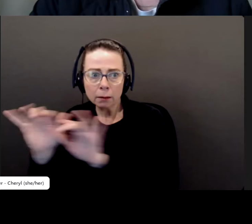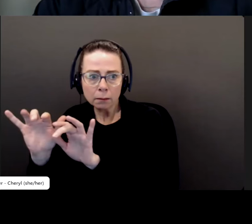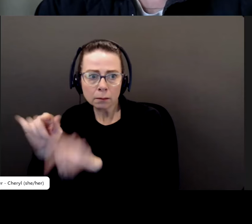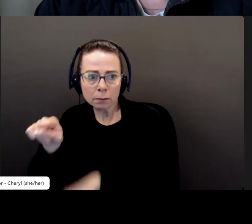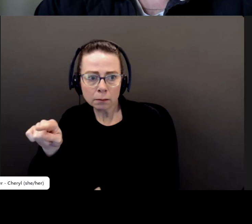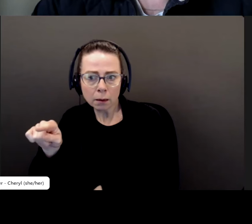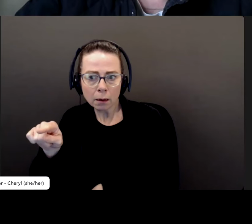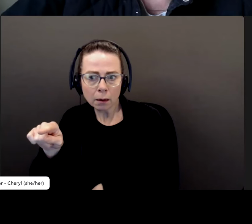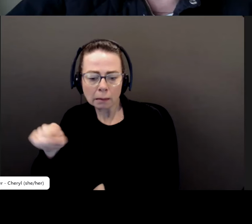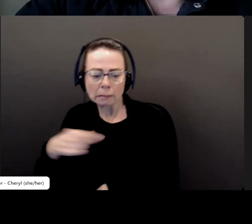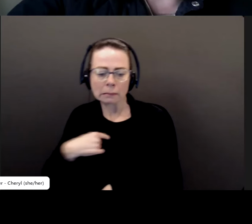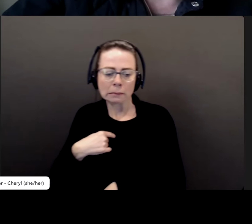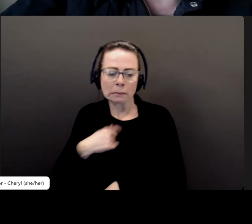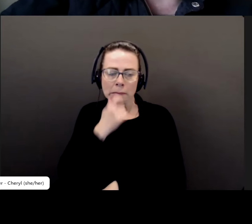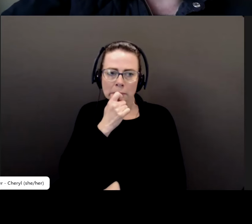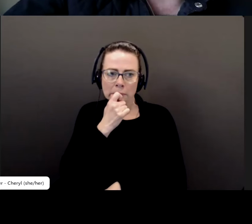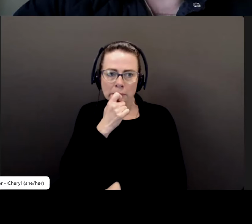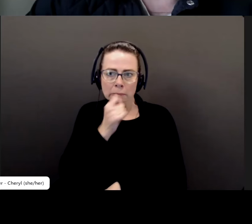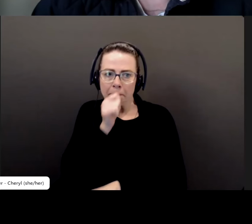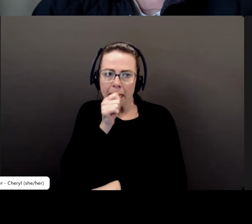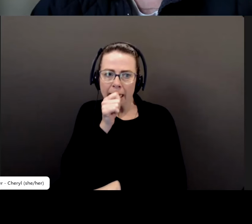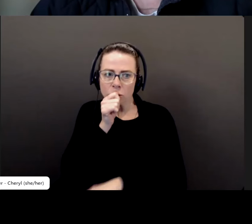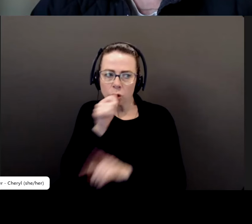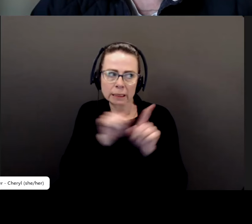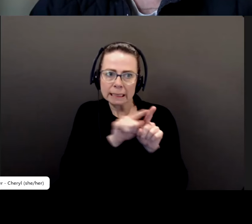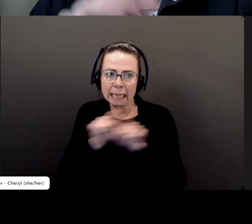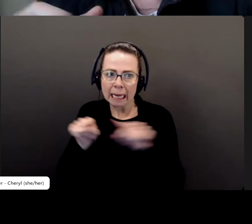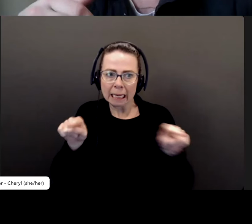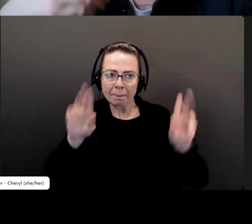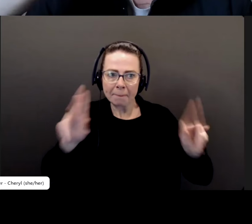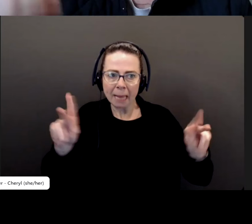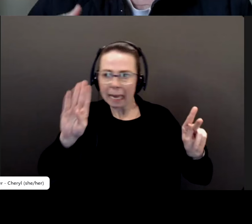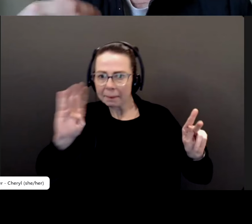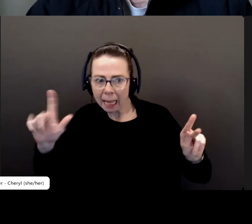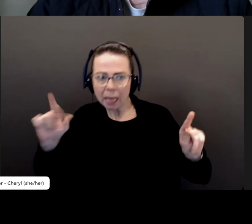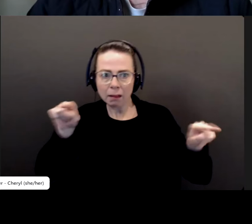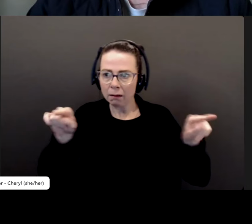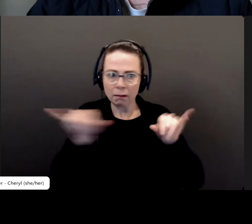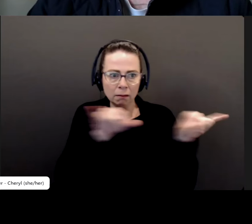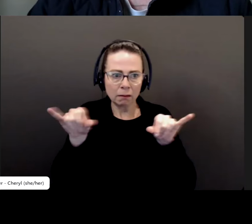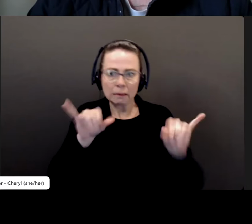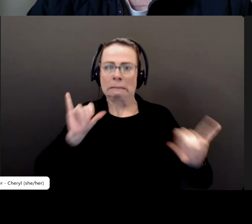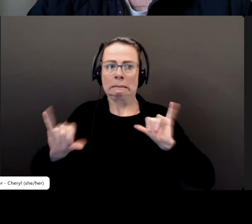thing that you should change. So Have I Been Pwned is the best place to track those